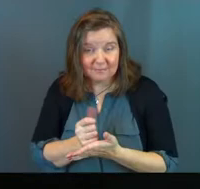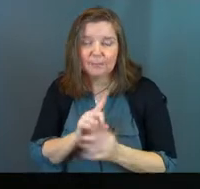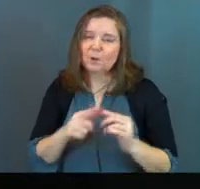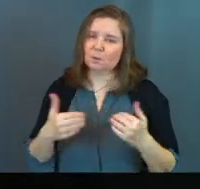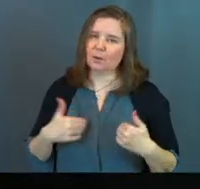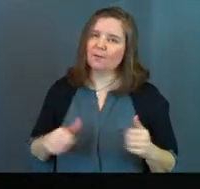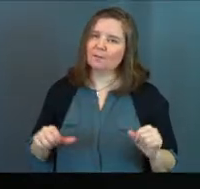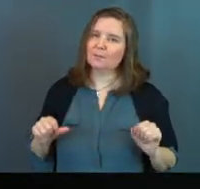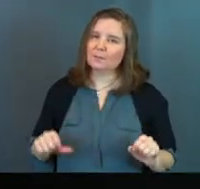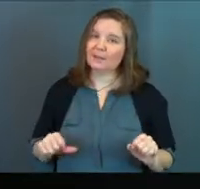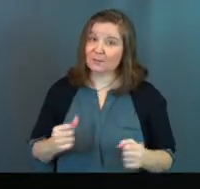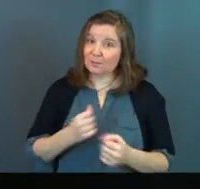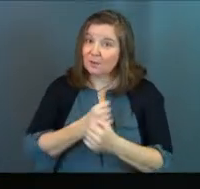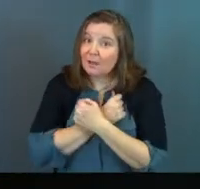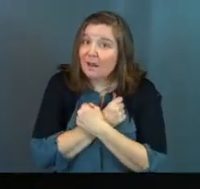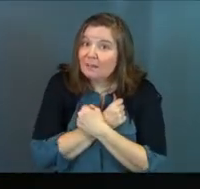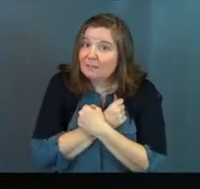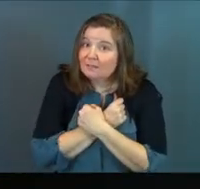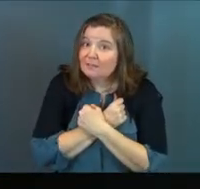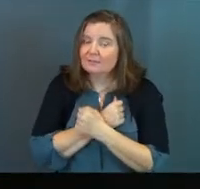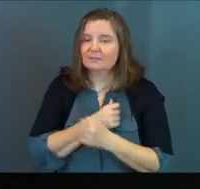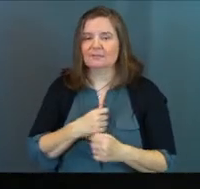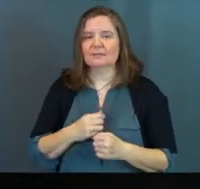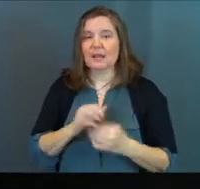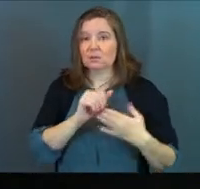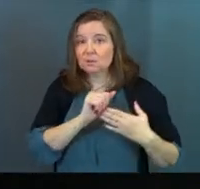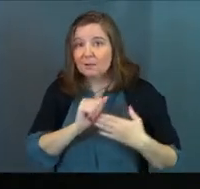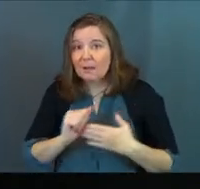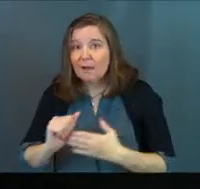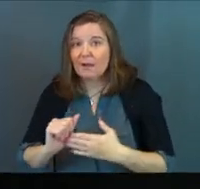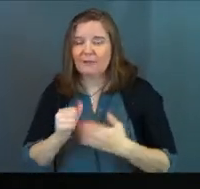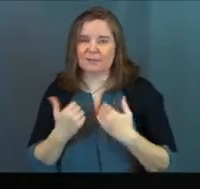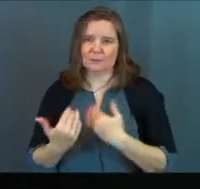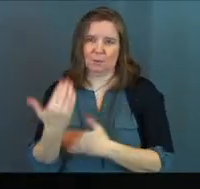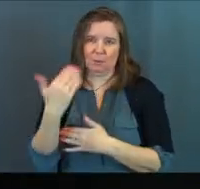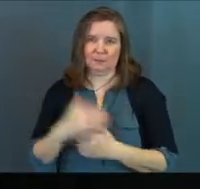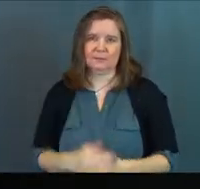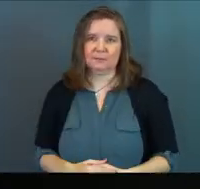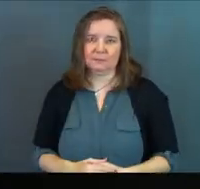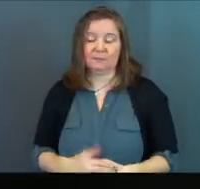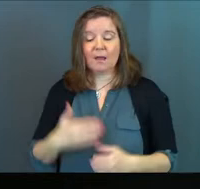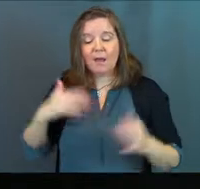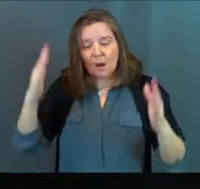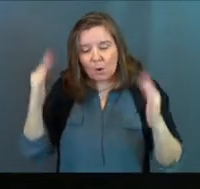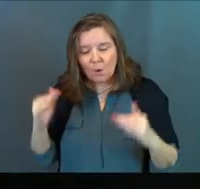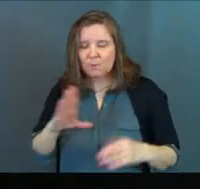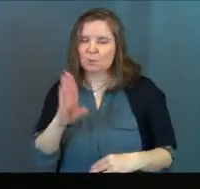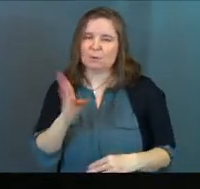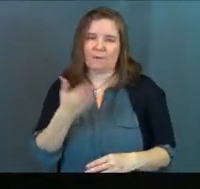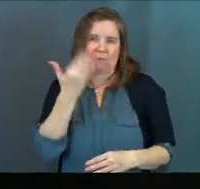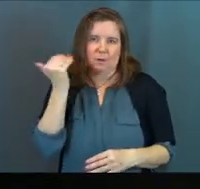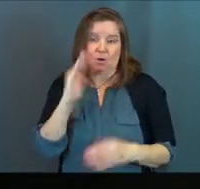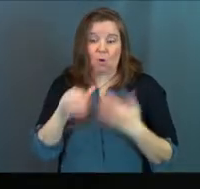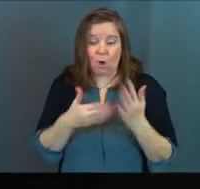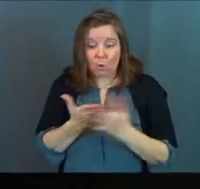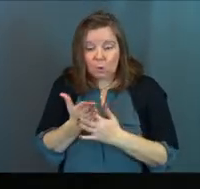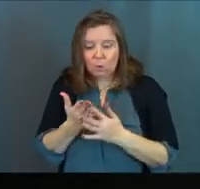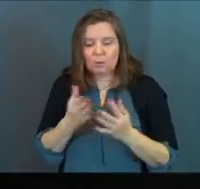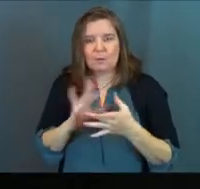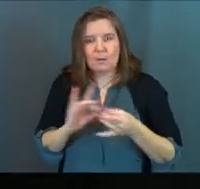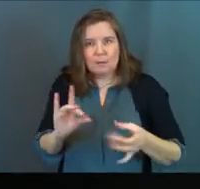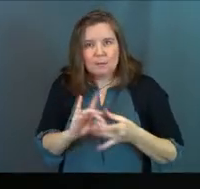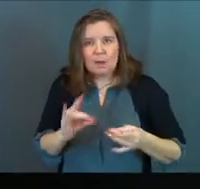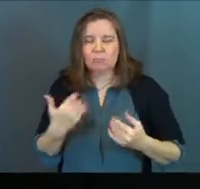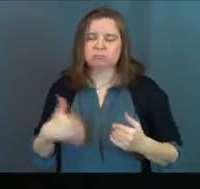But you have the ability to love and to guide this morning. And I hope that you never forget all through this